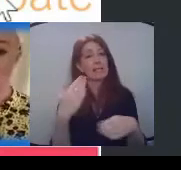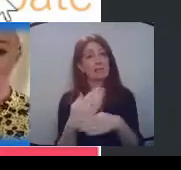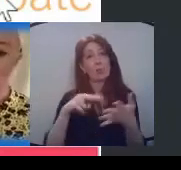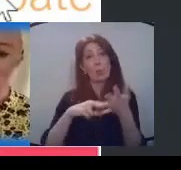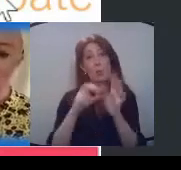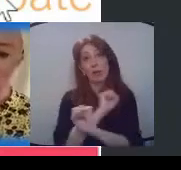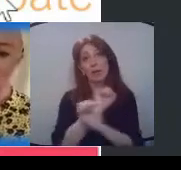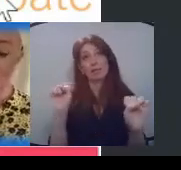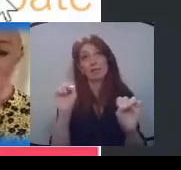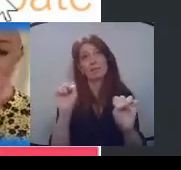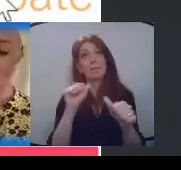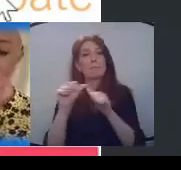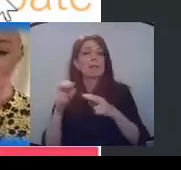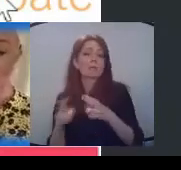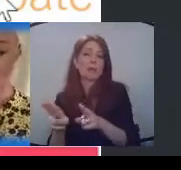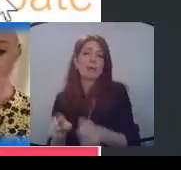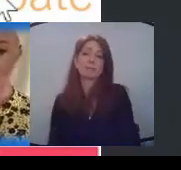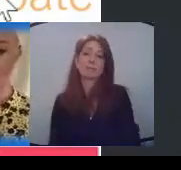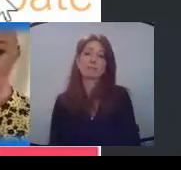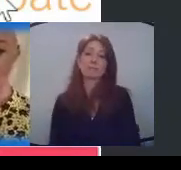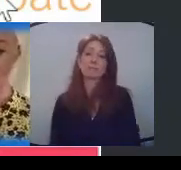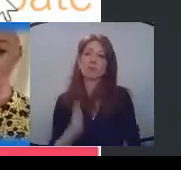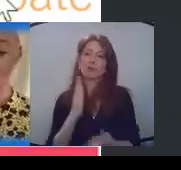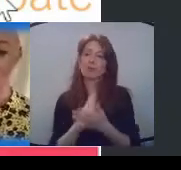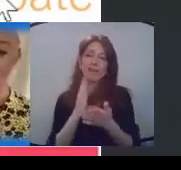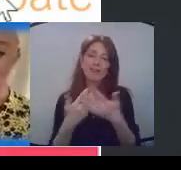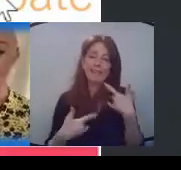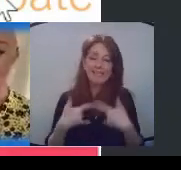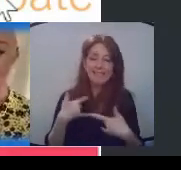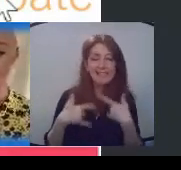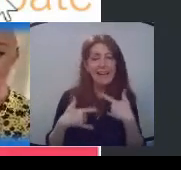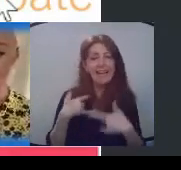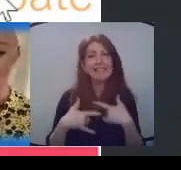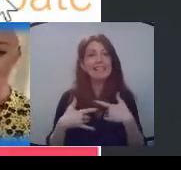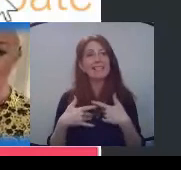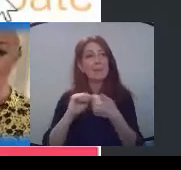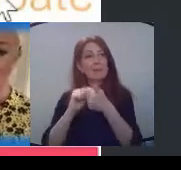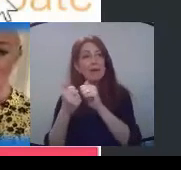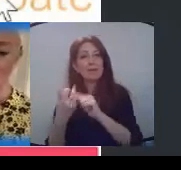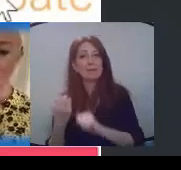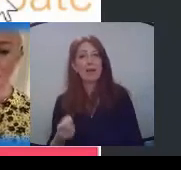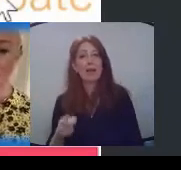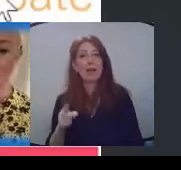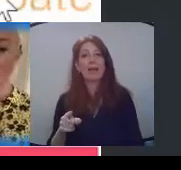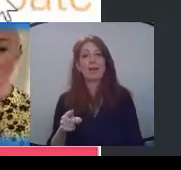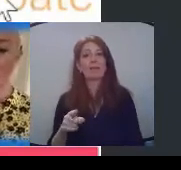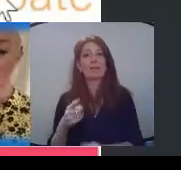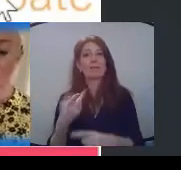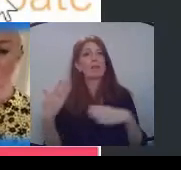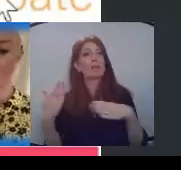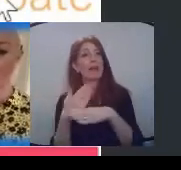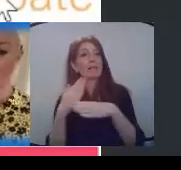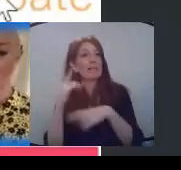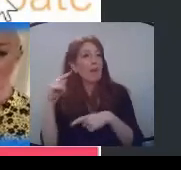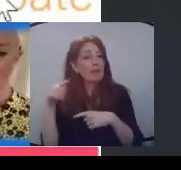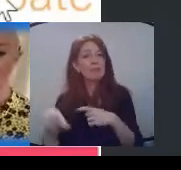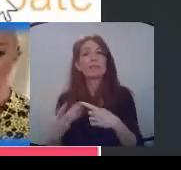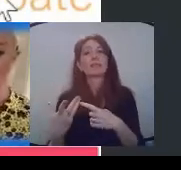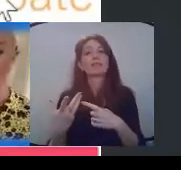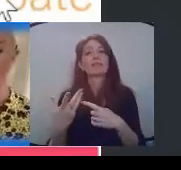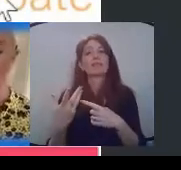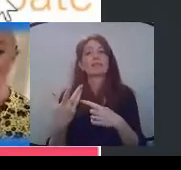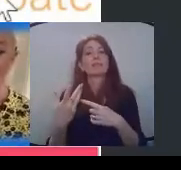most efficient manner. So we are really, really excited about, you know, the partnership that we have with Active London, and we are really excited